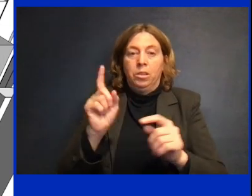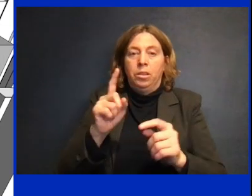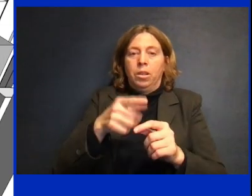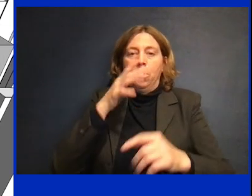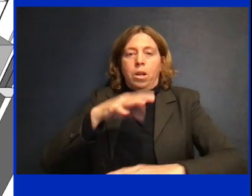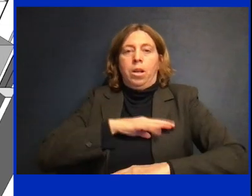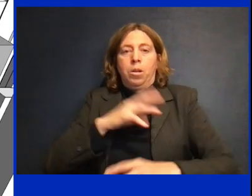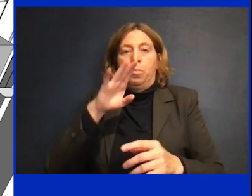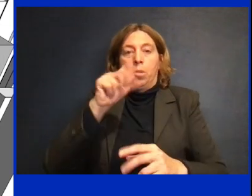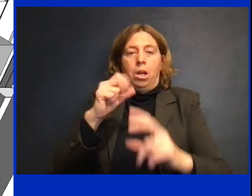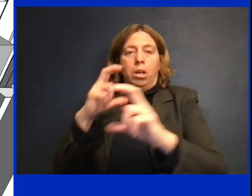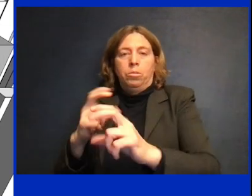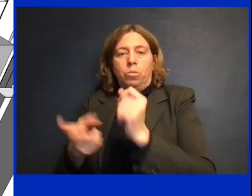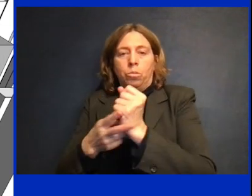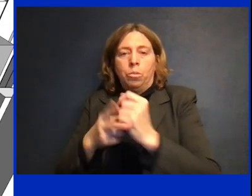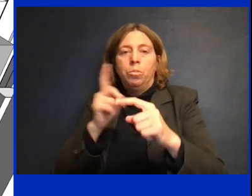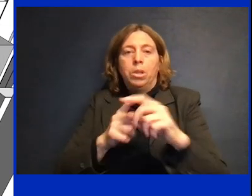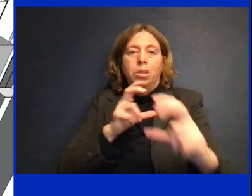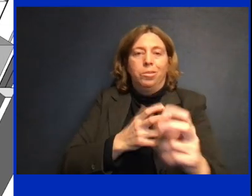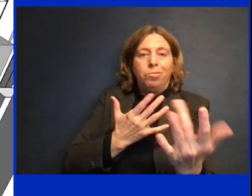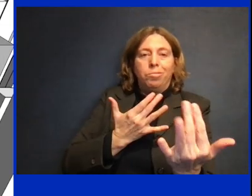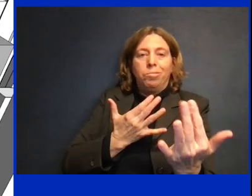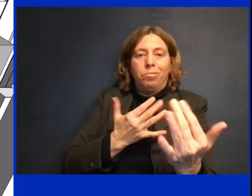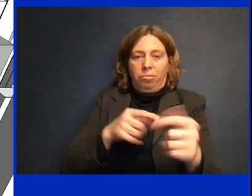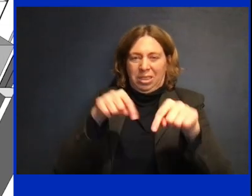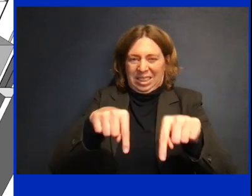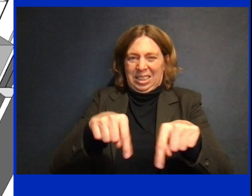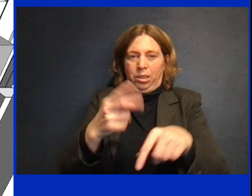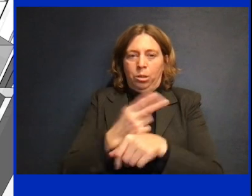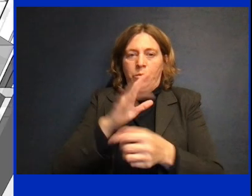to accommodate commuter bus storage and staging,